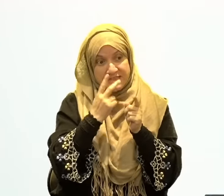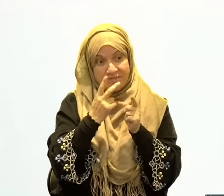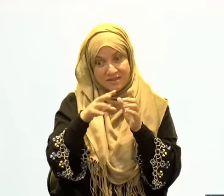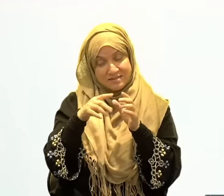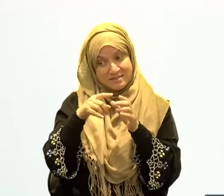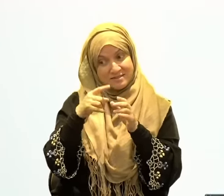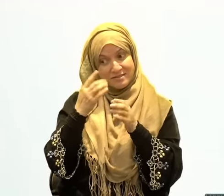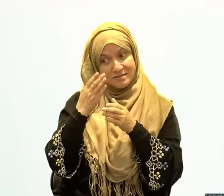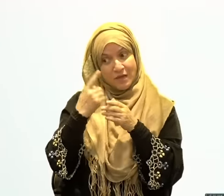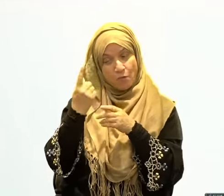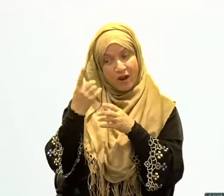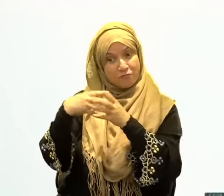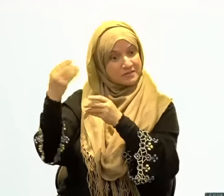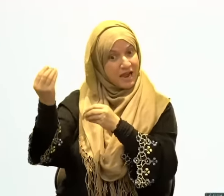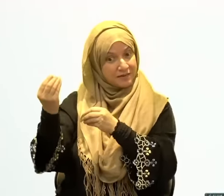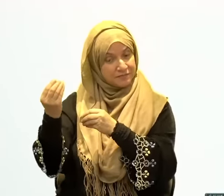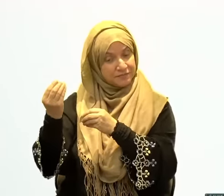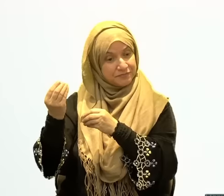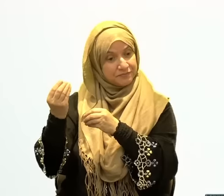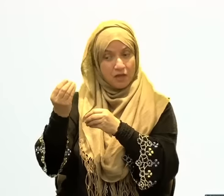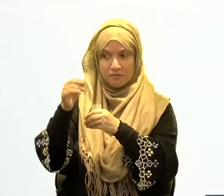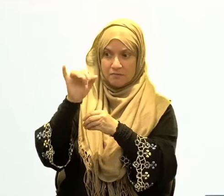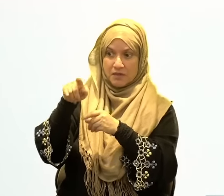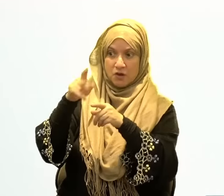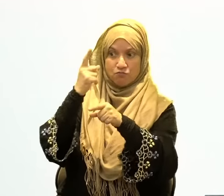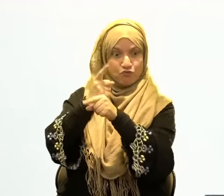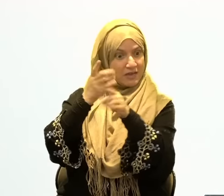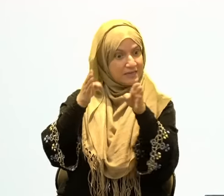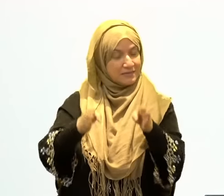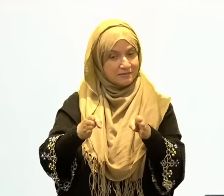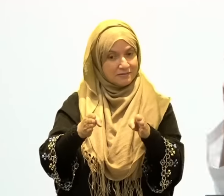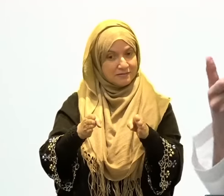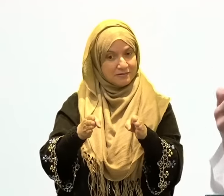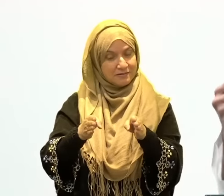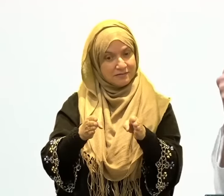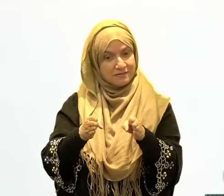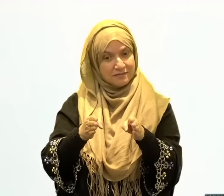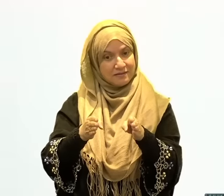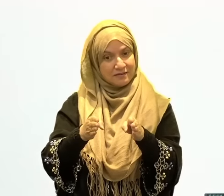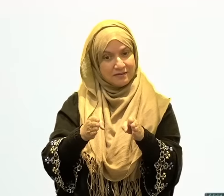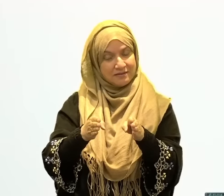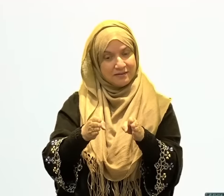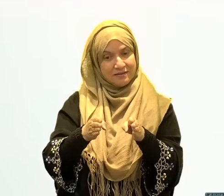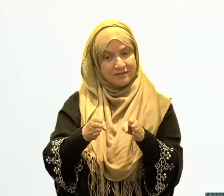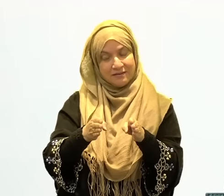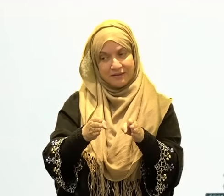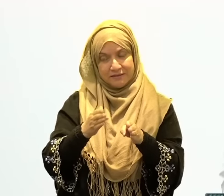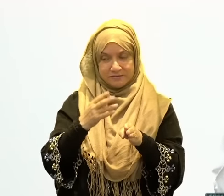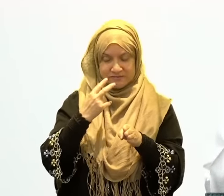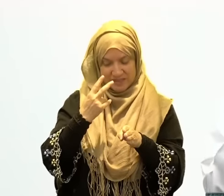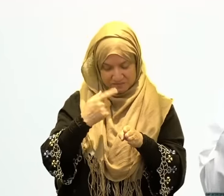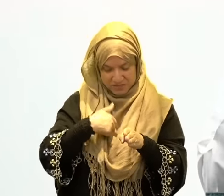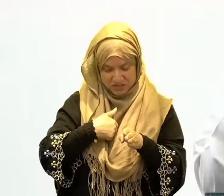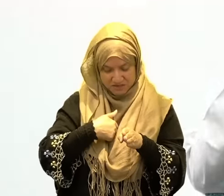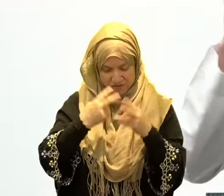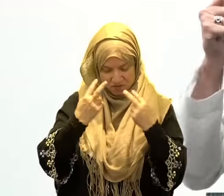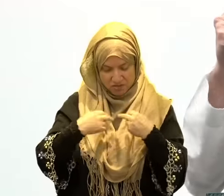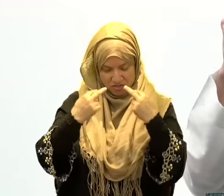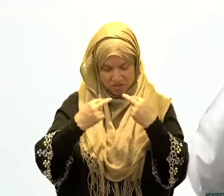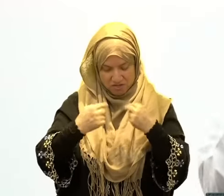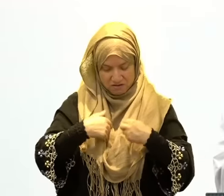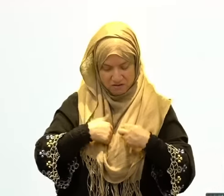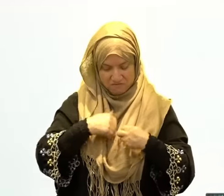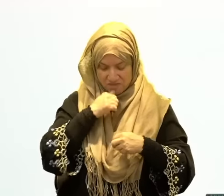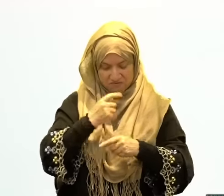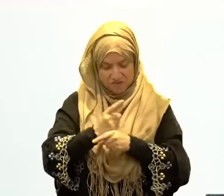who is righteous is around you? You know, I'm not even righteous, and some of you apologize when your ringtone goes off. Okay, or when, you know, I'm listening